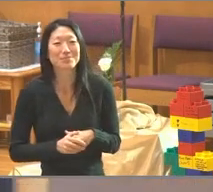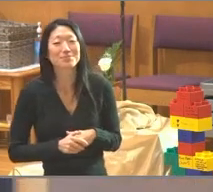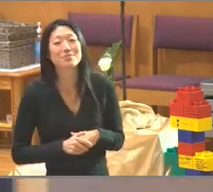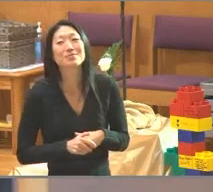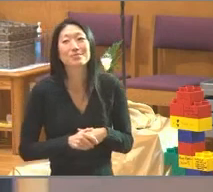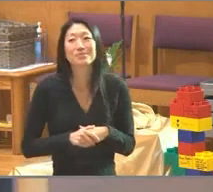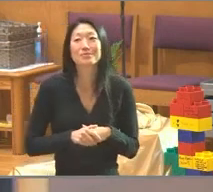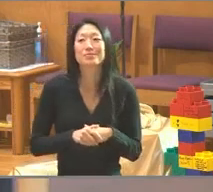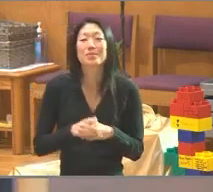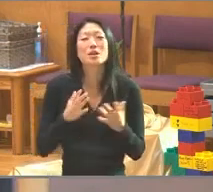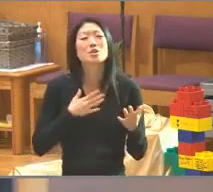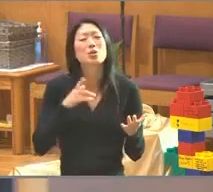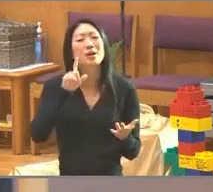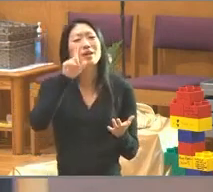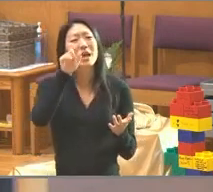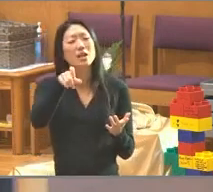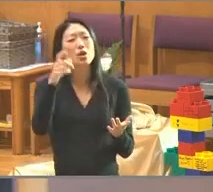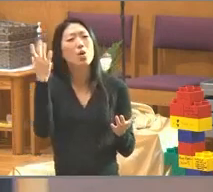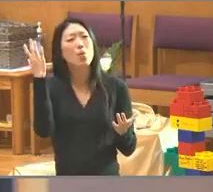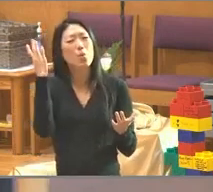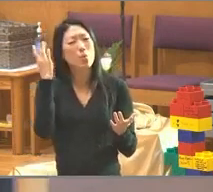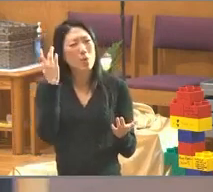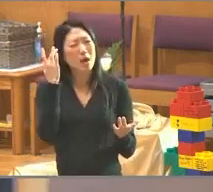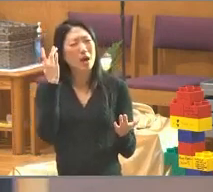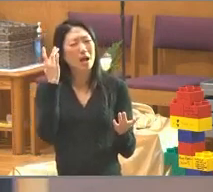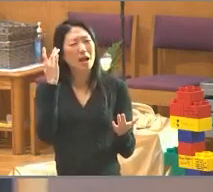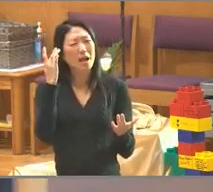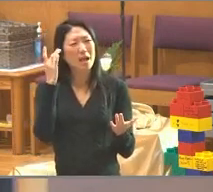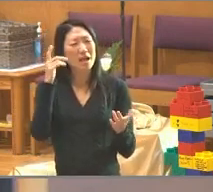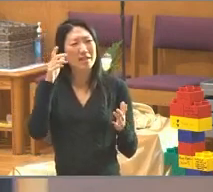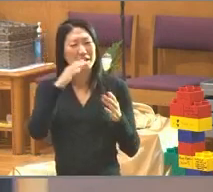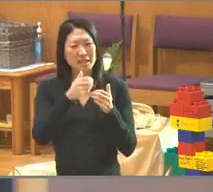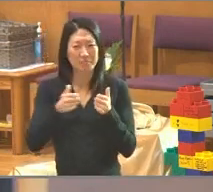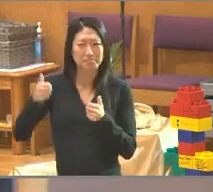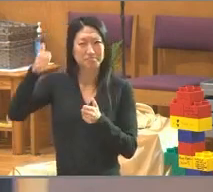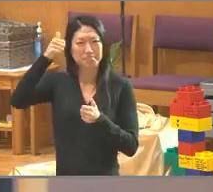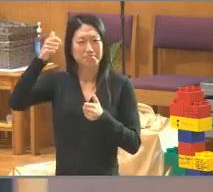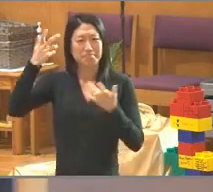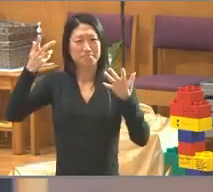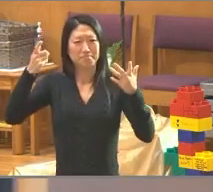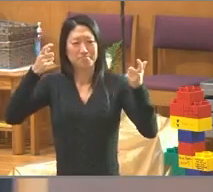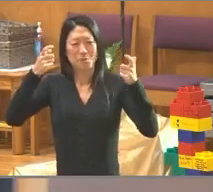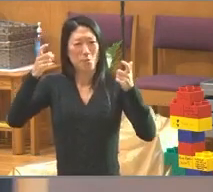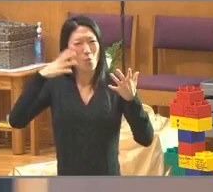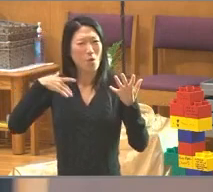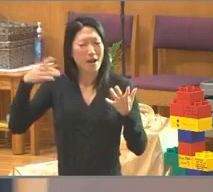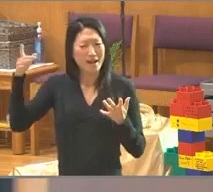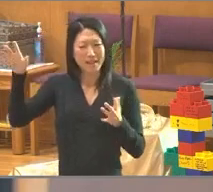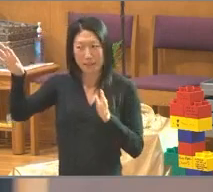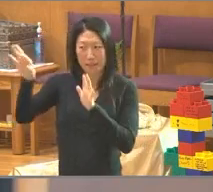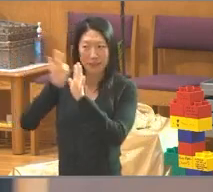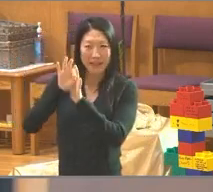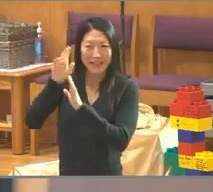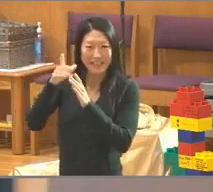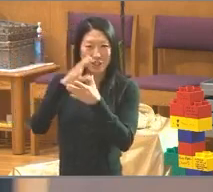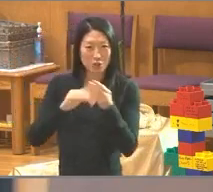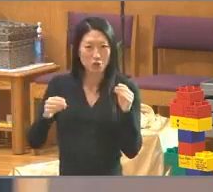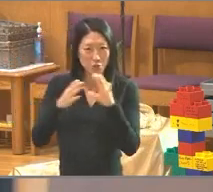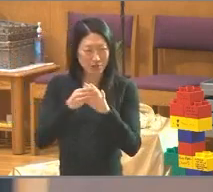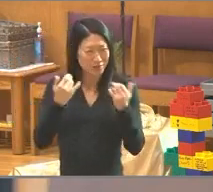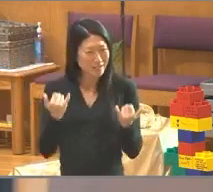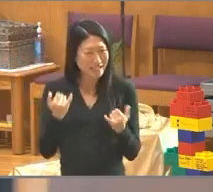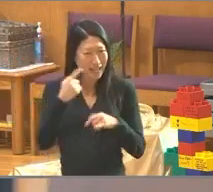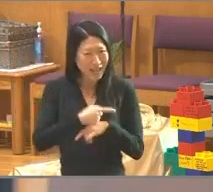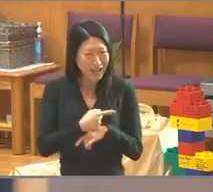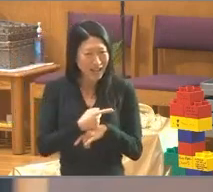So we must ask why our lectionary forebears intentionally placed this story on this Sunday.